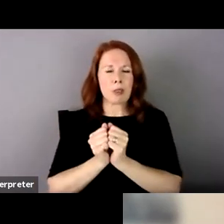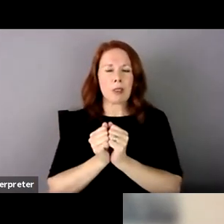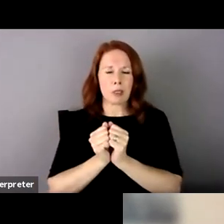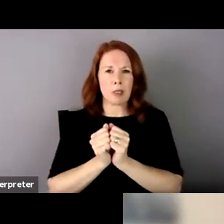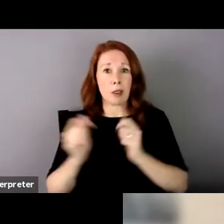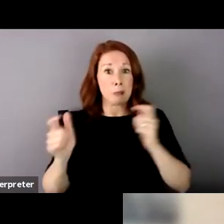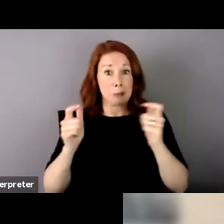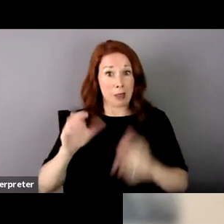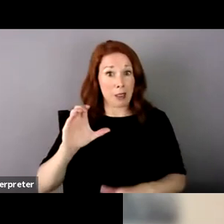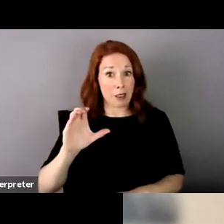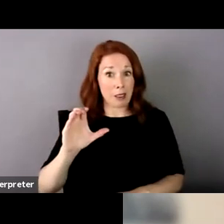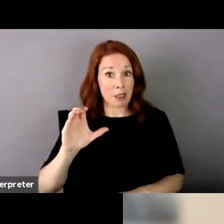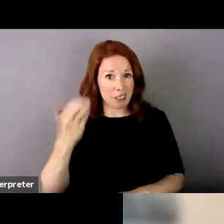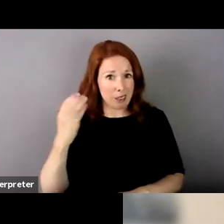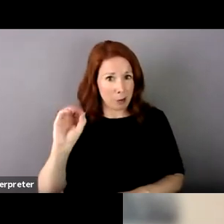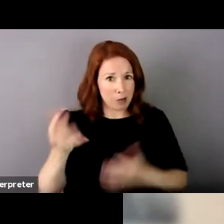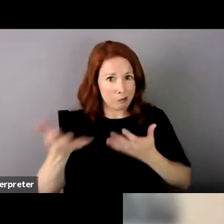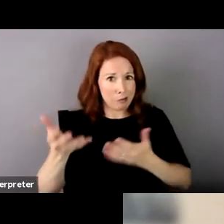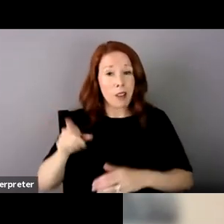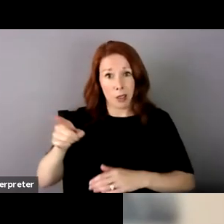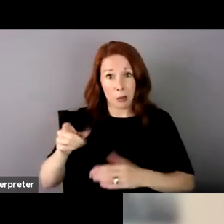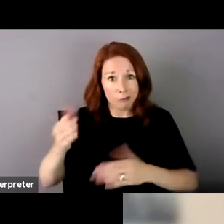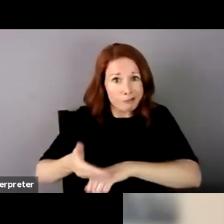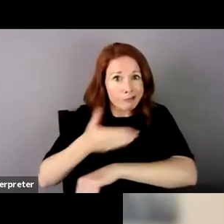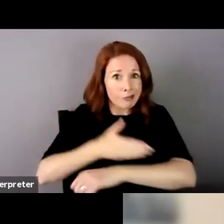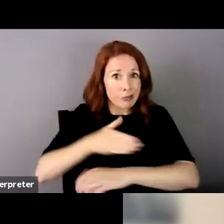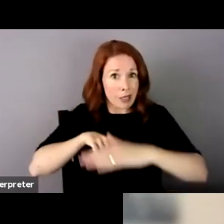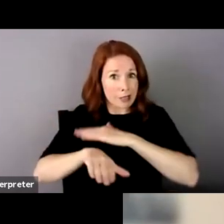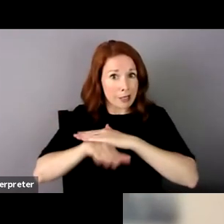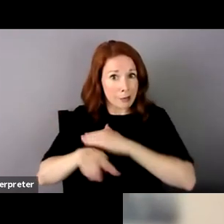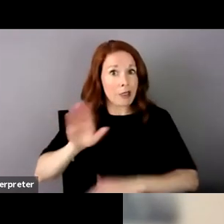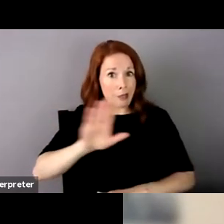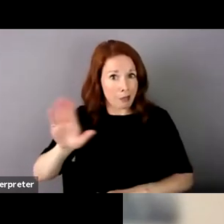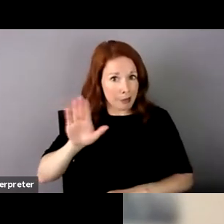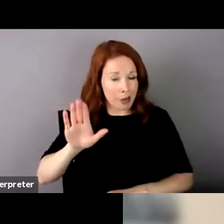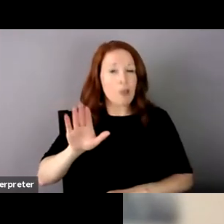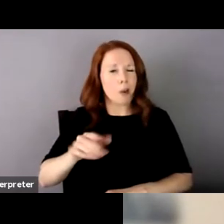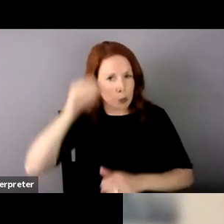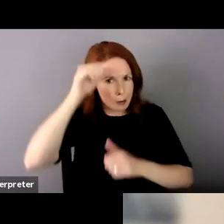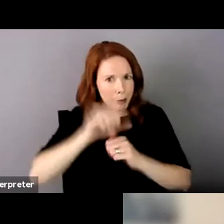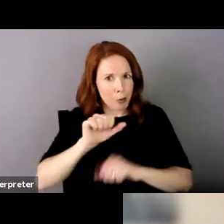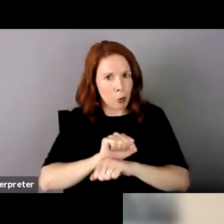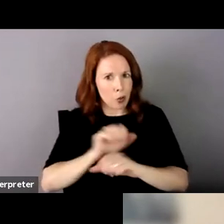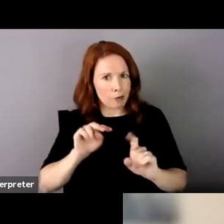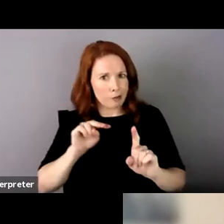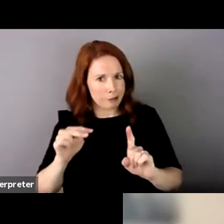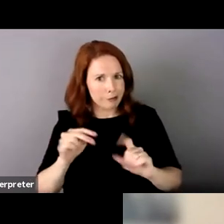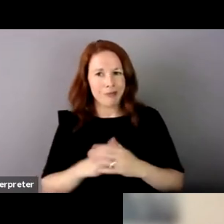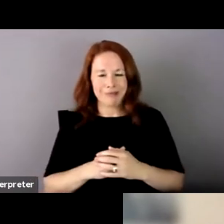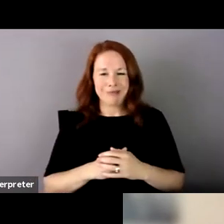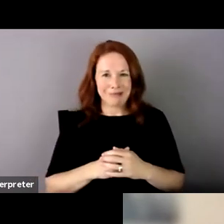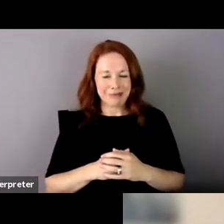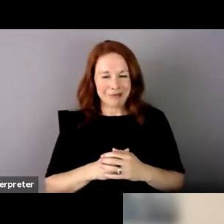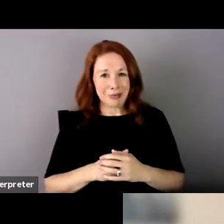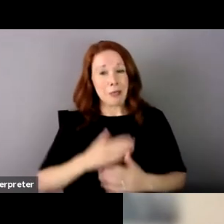large corporation in terms of accessibility and through that employment lens. Granted, I probably will speak to that a lot today,